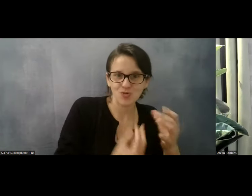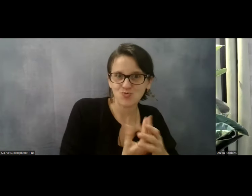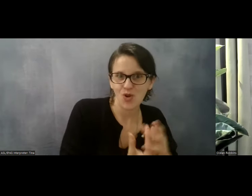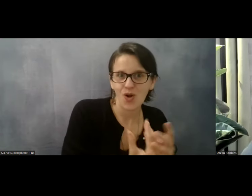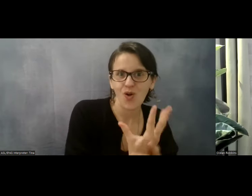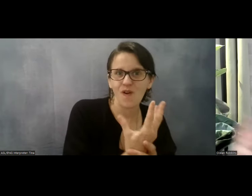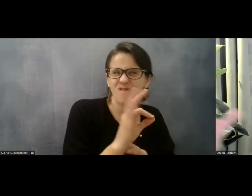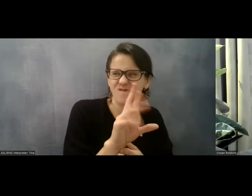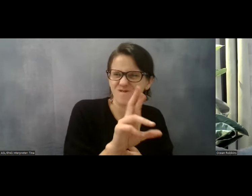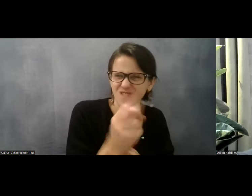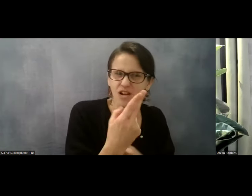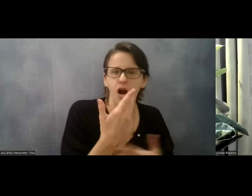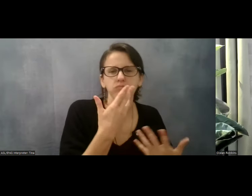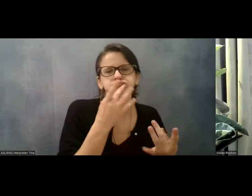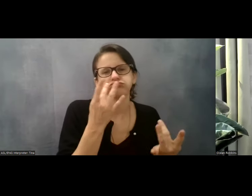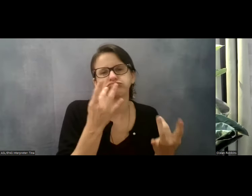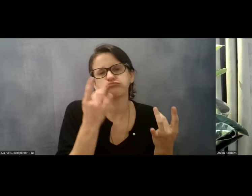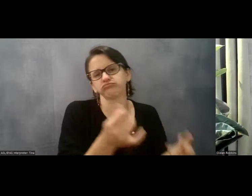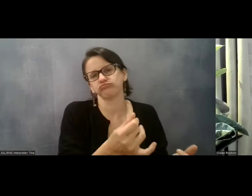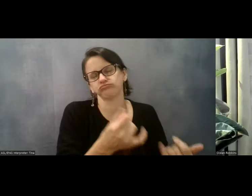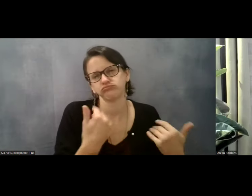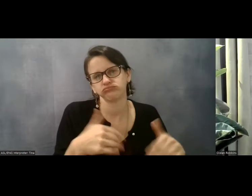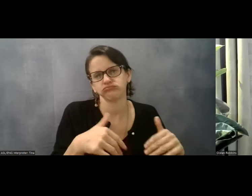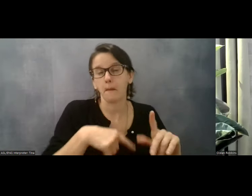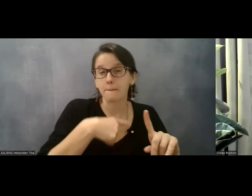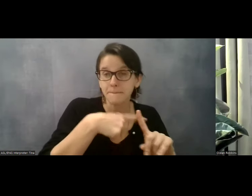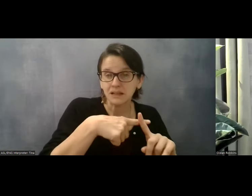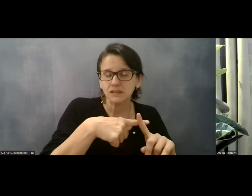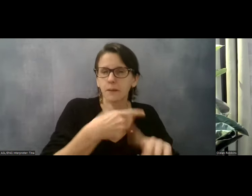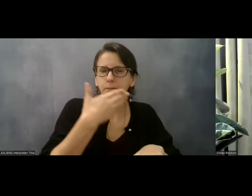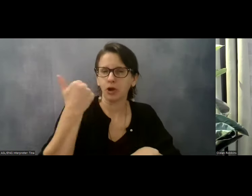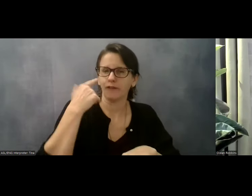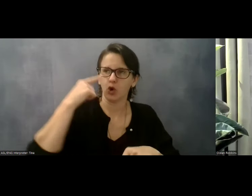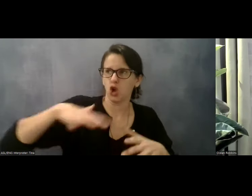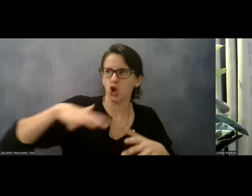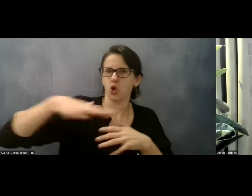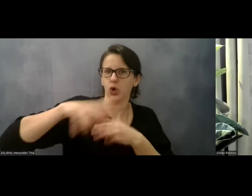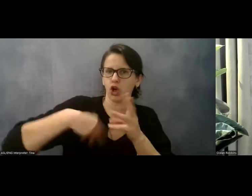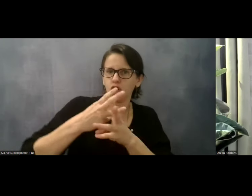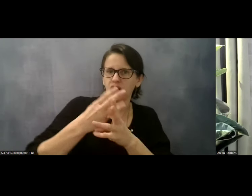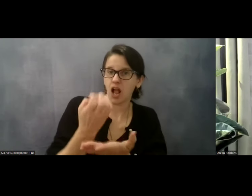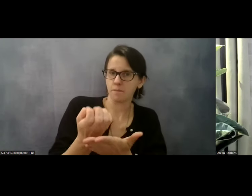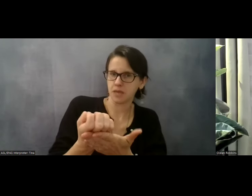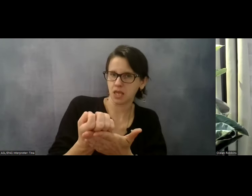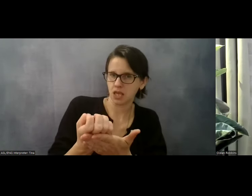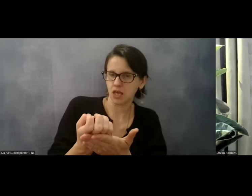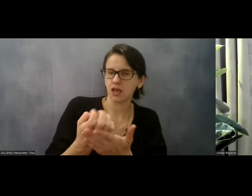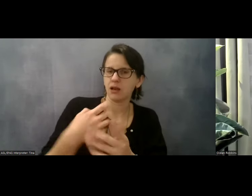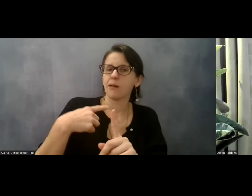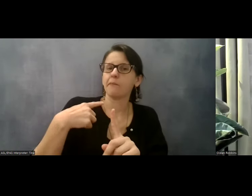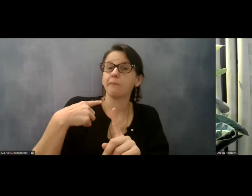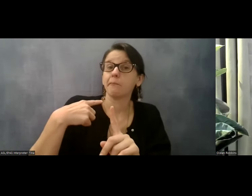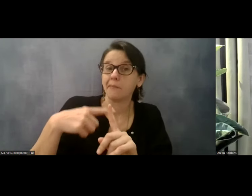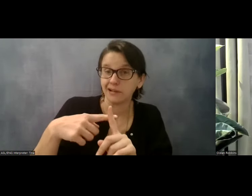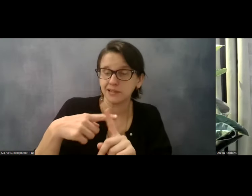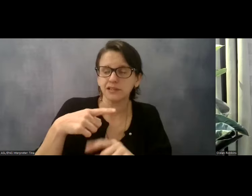better, you're participating in contributing to a more local, resilient economy, and you're also connecting to